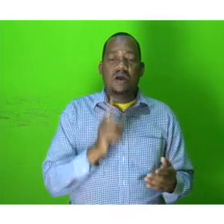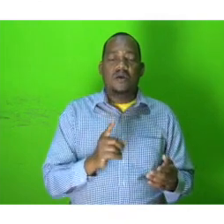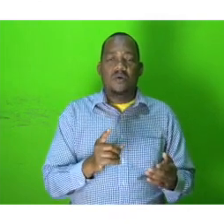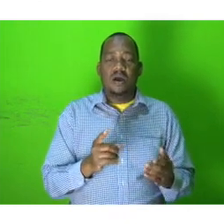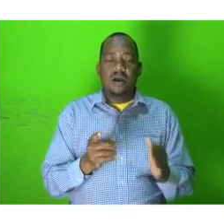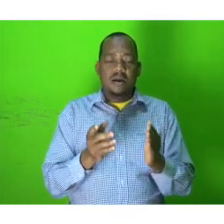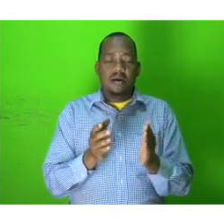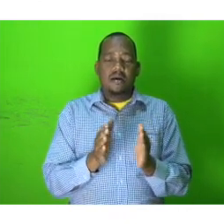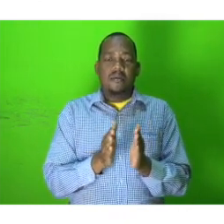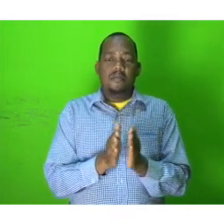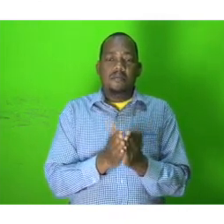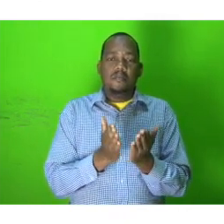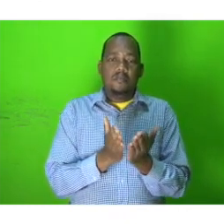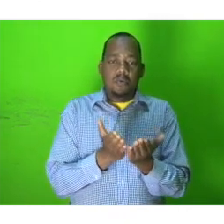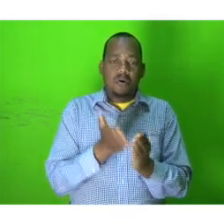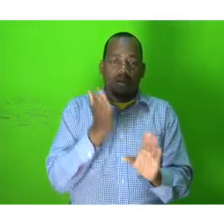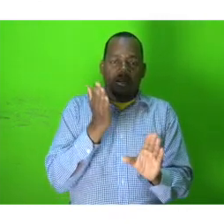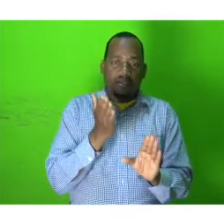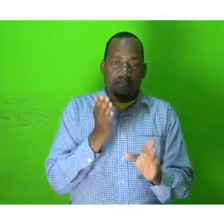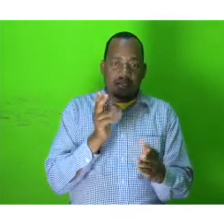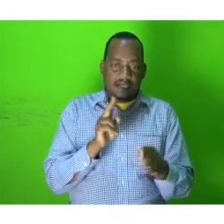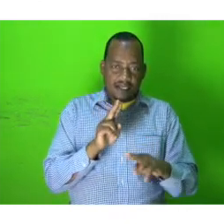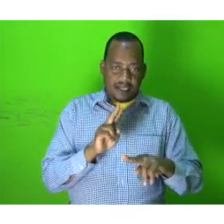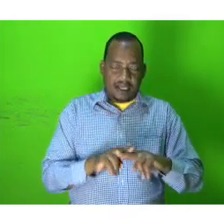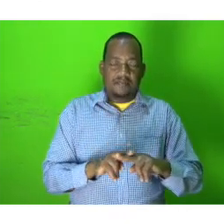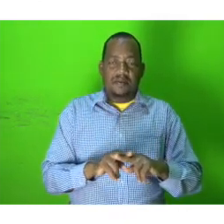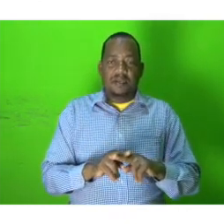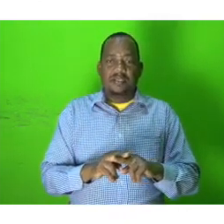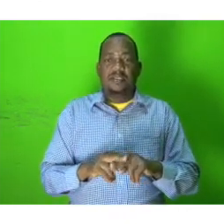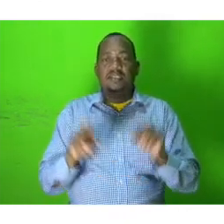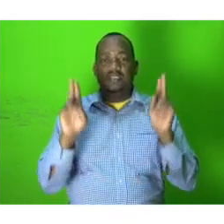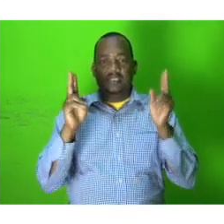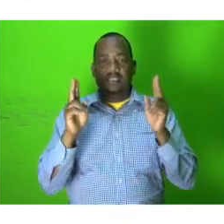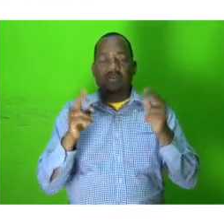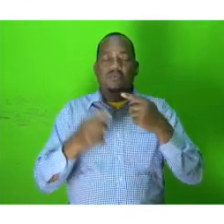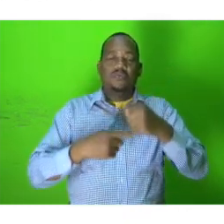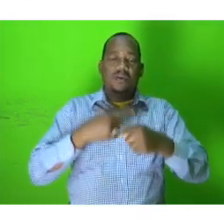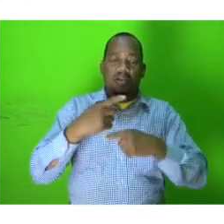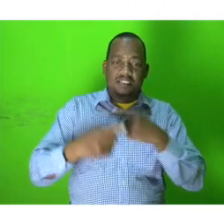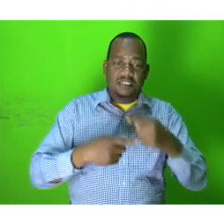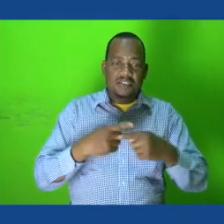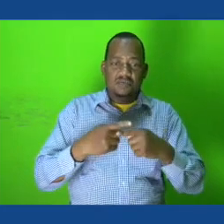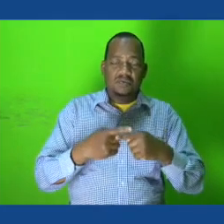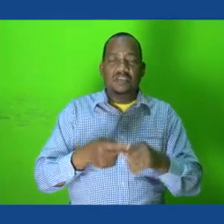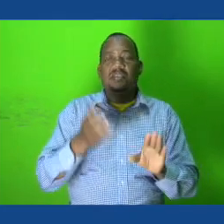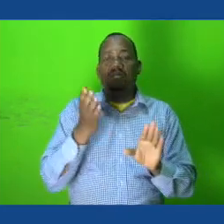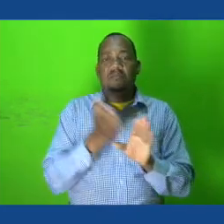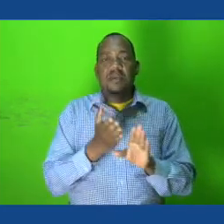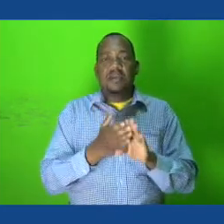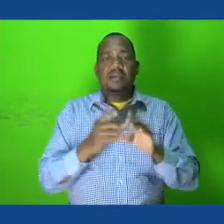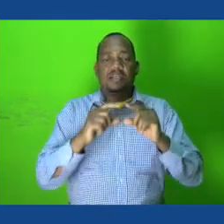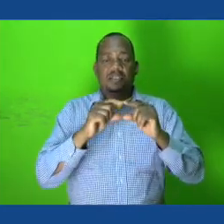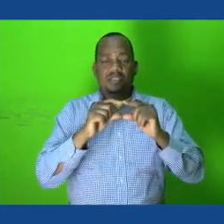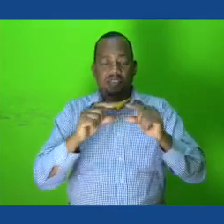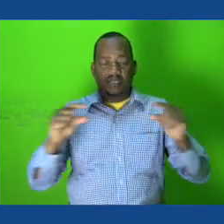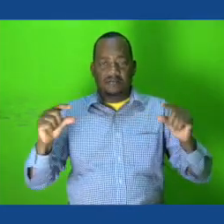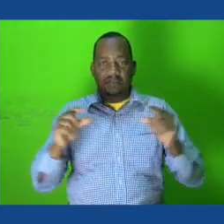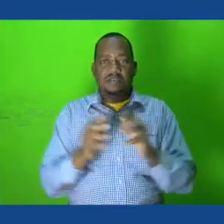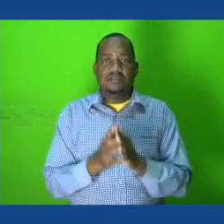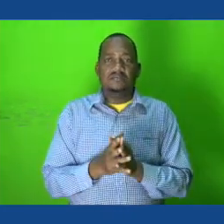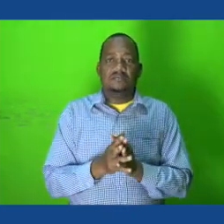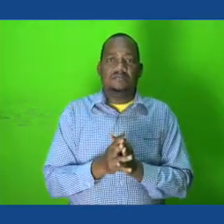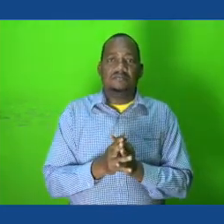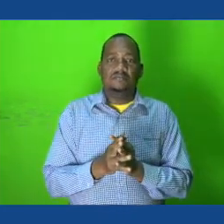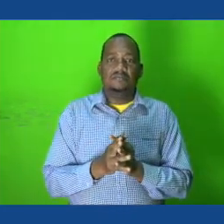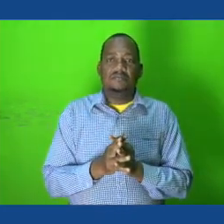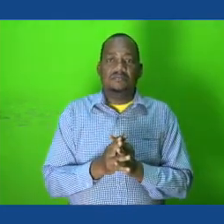Welcome to our bookkeeping session. Today, we continue with the bank reconciliation